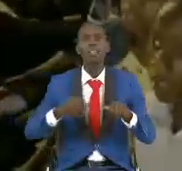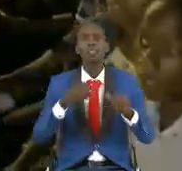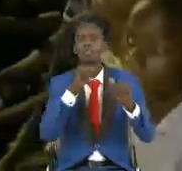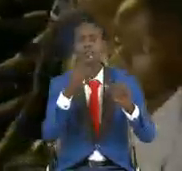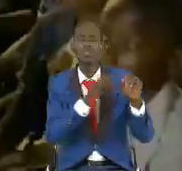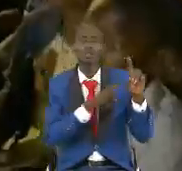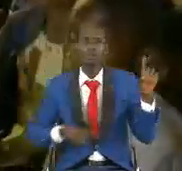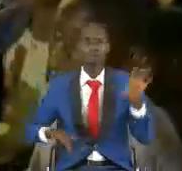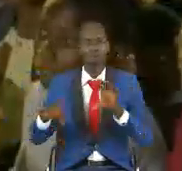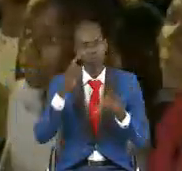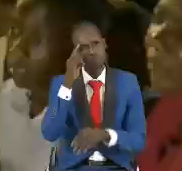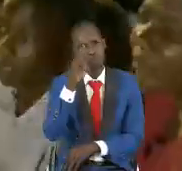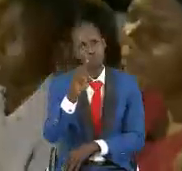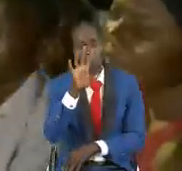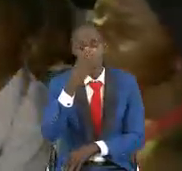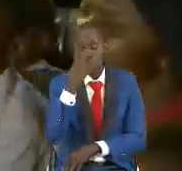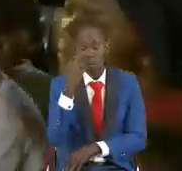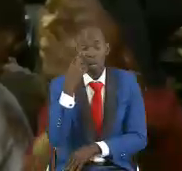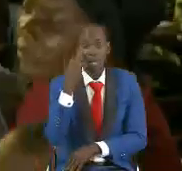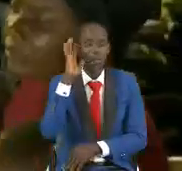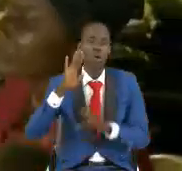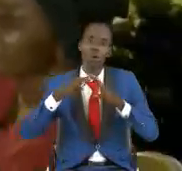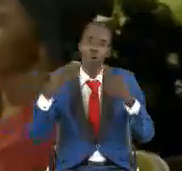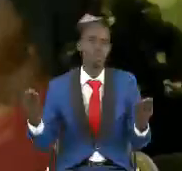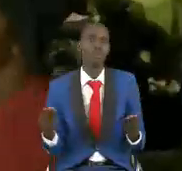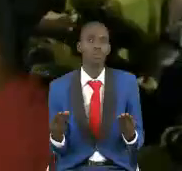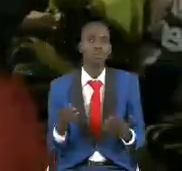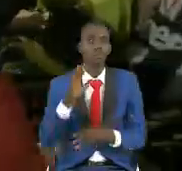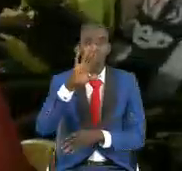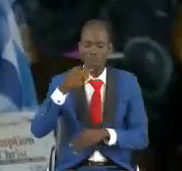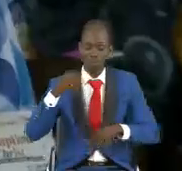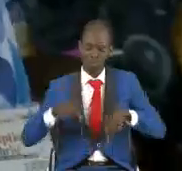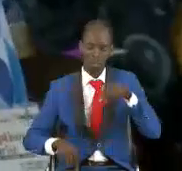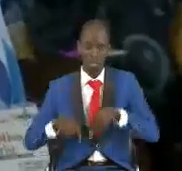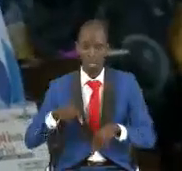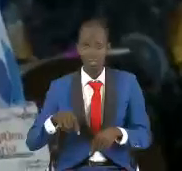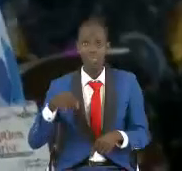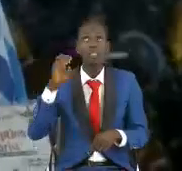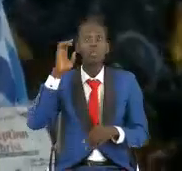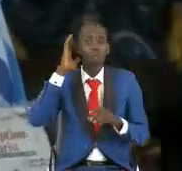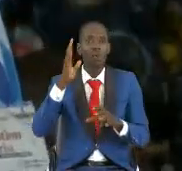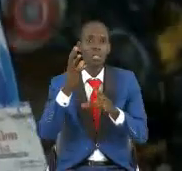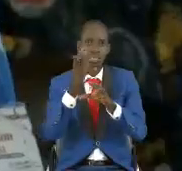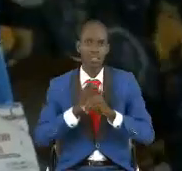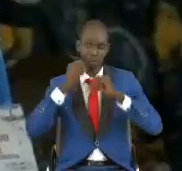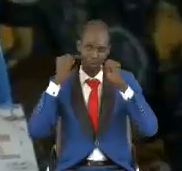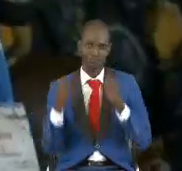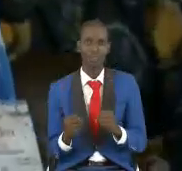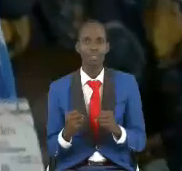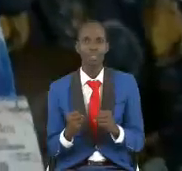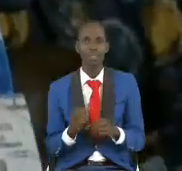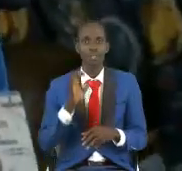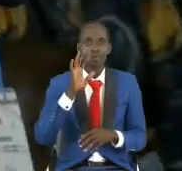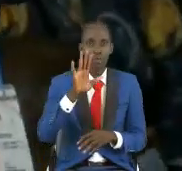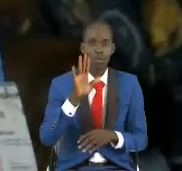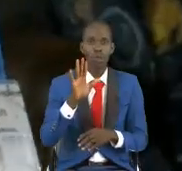blind eyes, it will open. Your paralyzed legs will receive strength. Your heart, they